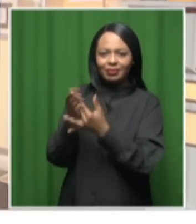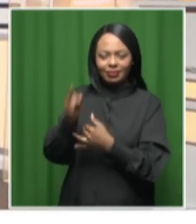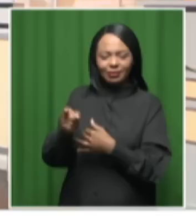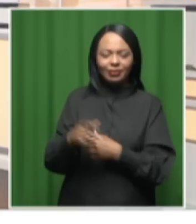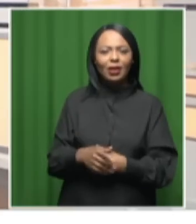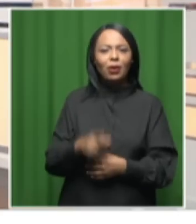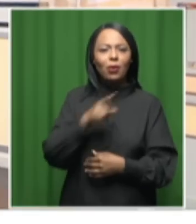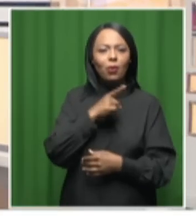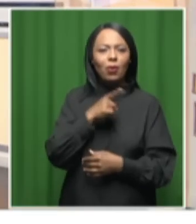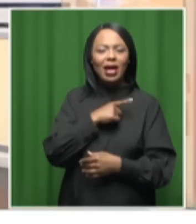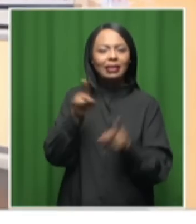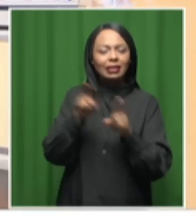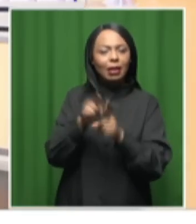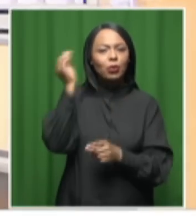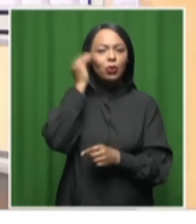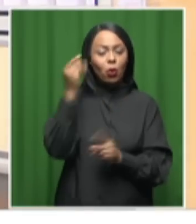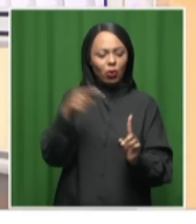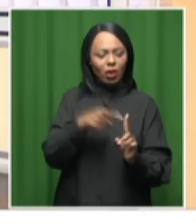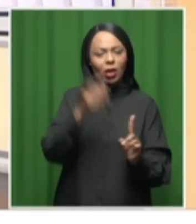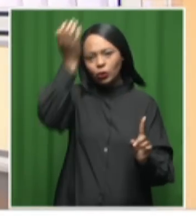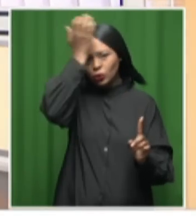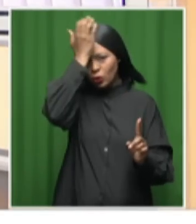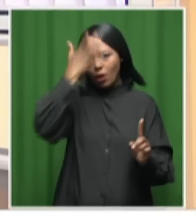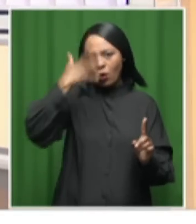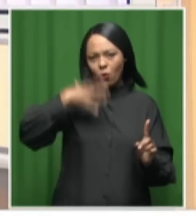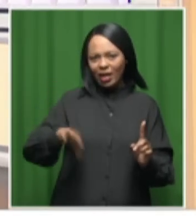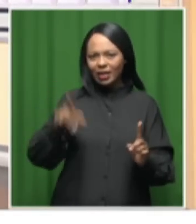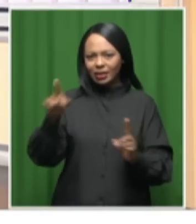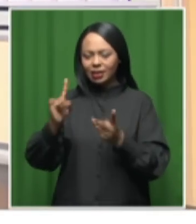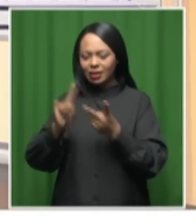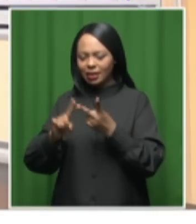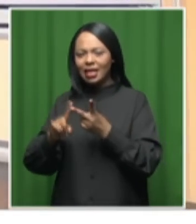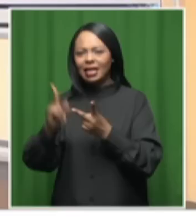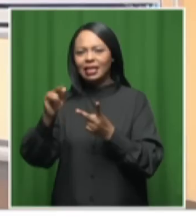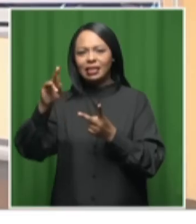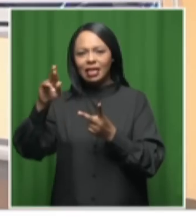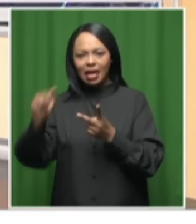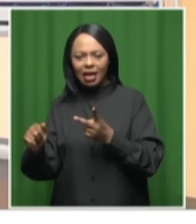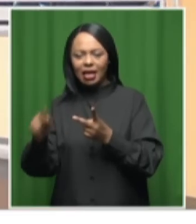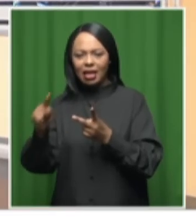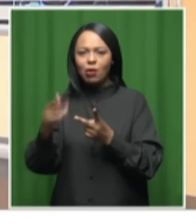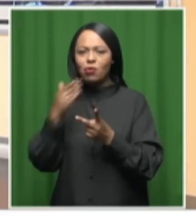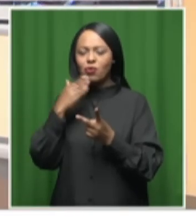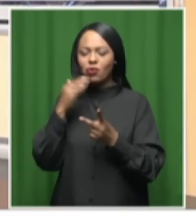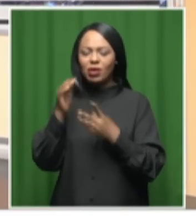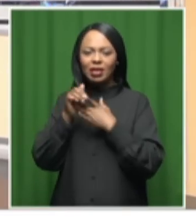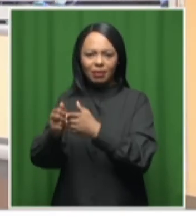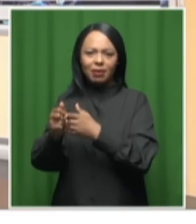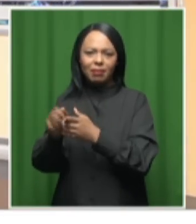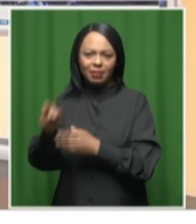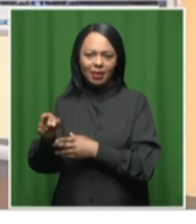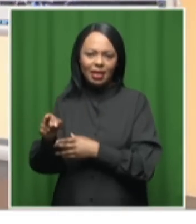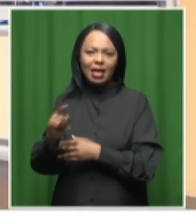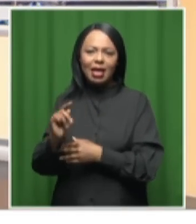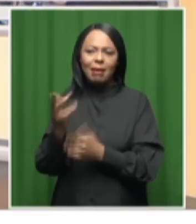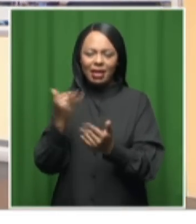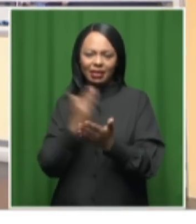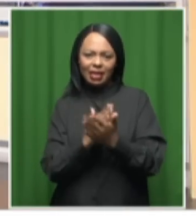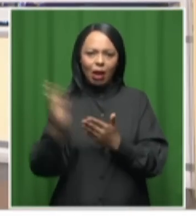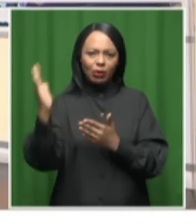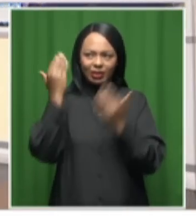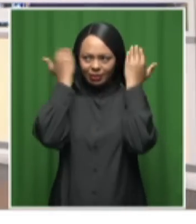that Zuma wants Advocate Downer, who's the lead prosecutor in Zuma's arm deal trial, to be recused from the